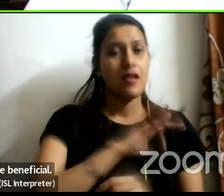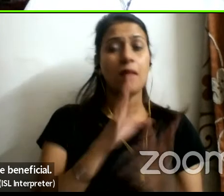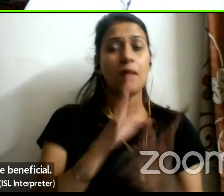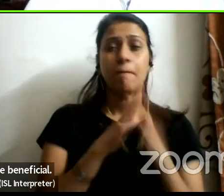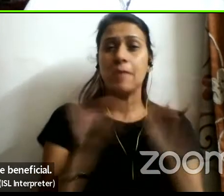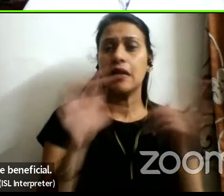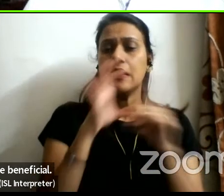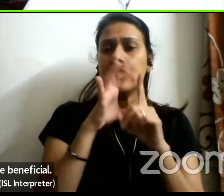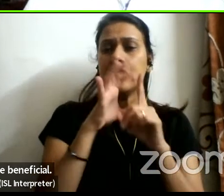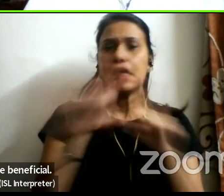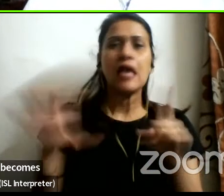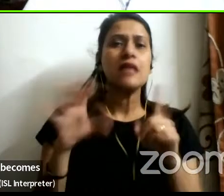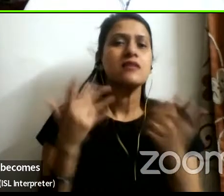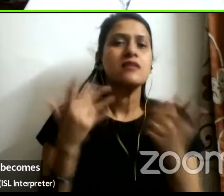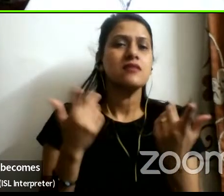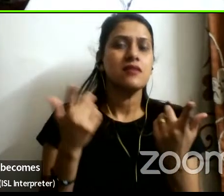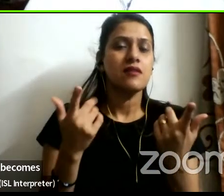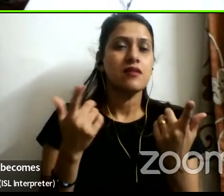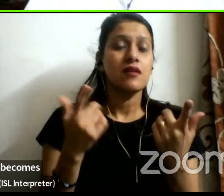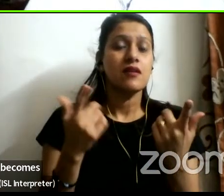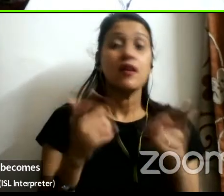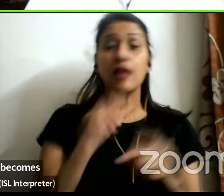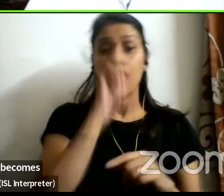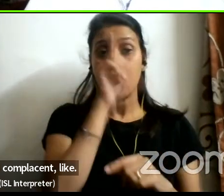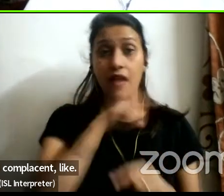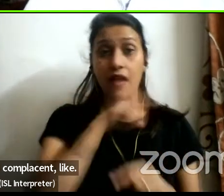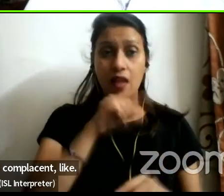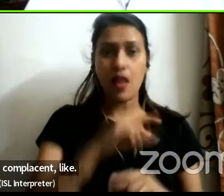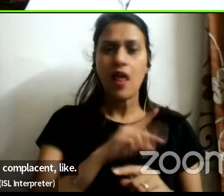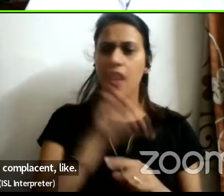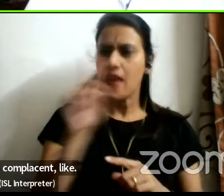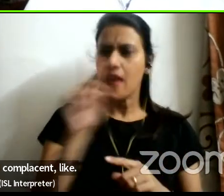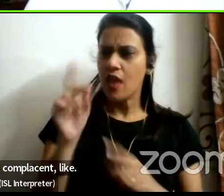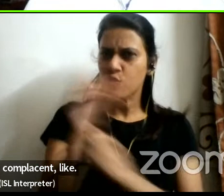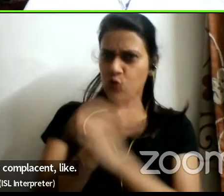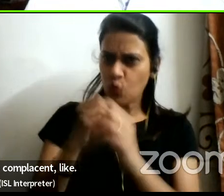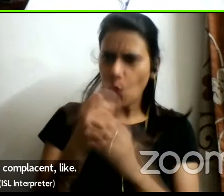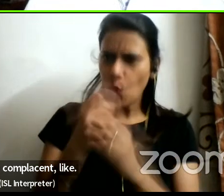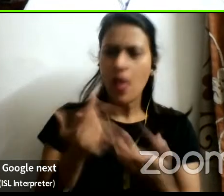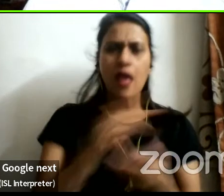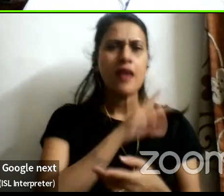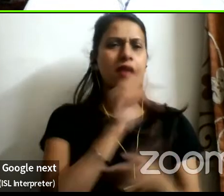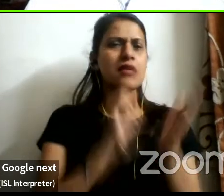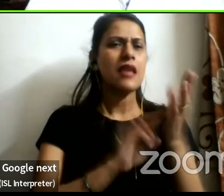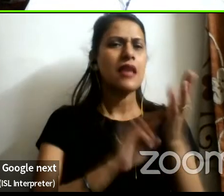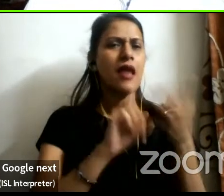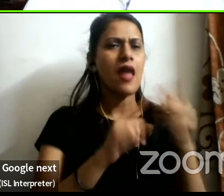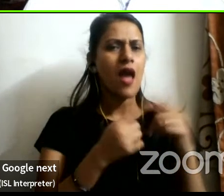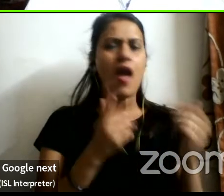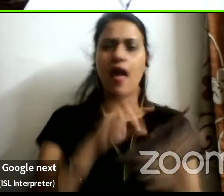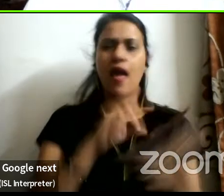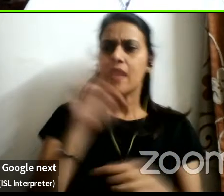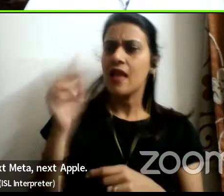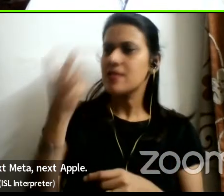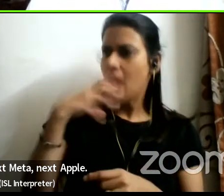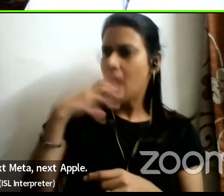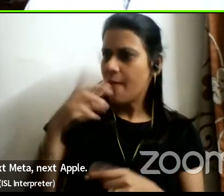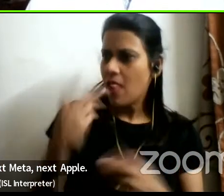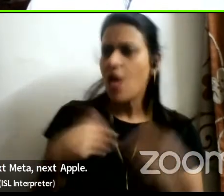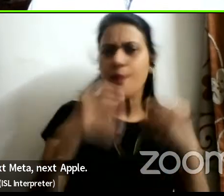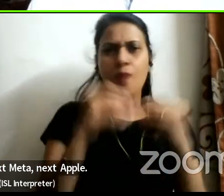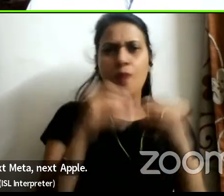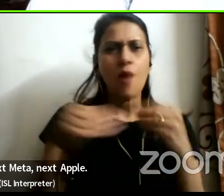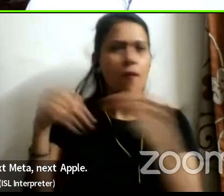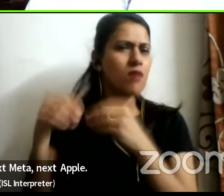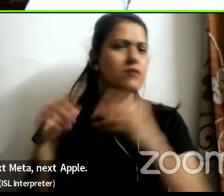India becomes complacent. Like, we don't have the next Google, next Meta, next Apple. It's not there. I mean, frankly,